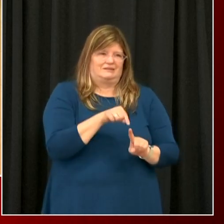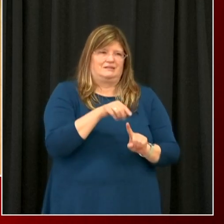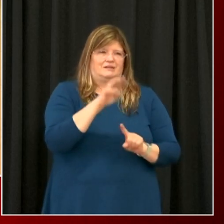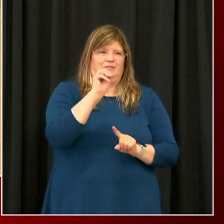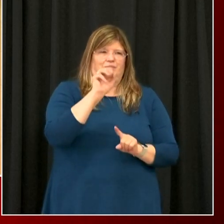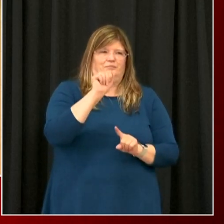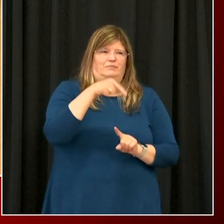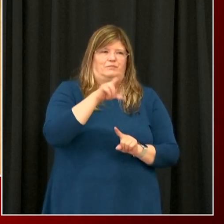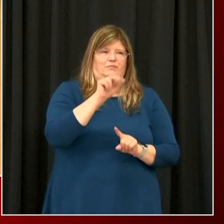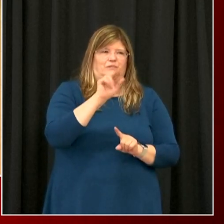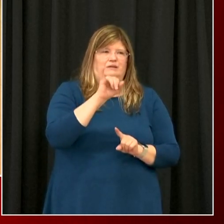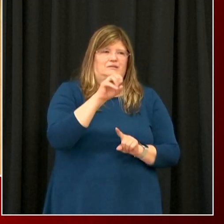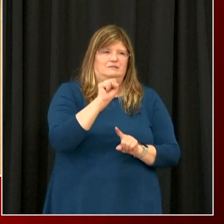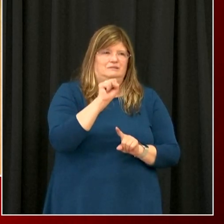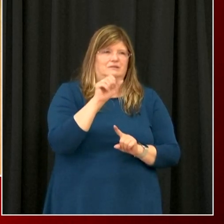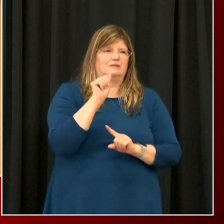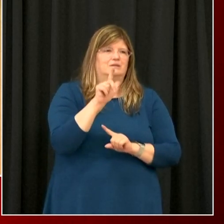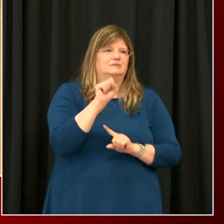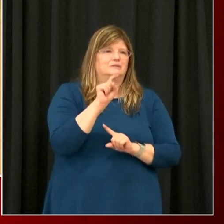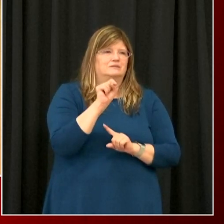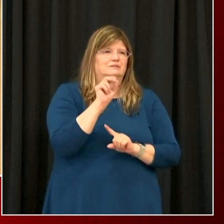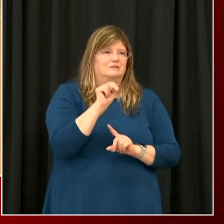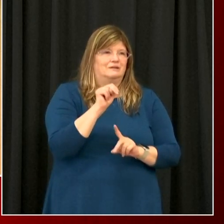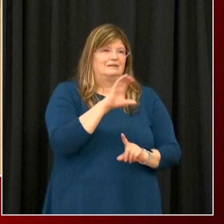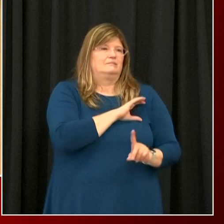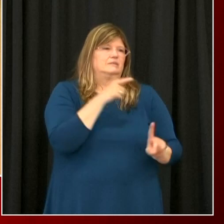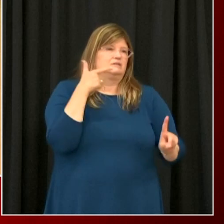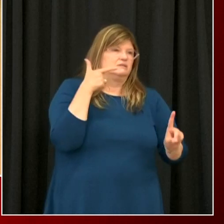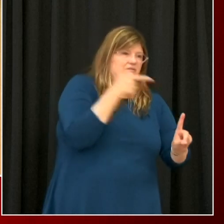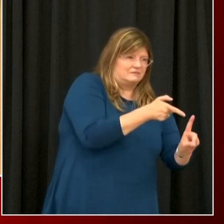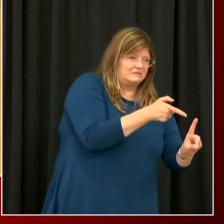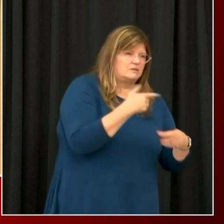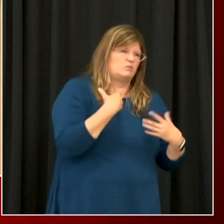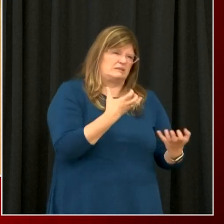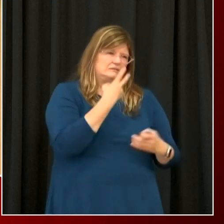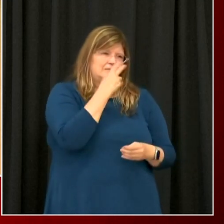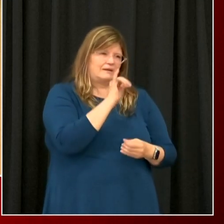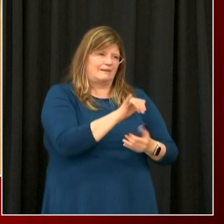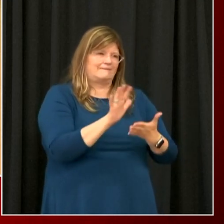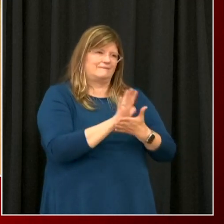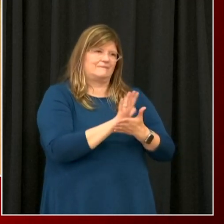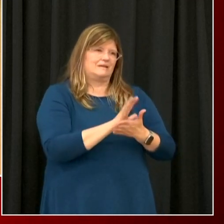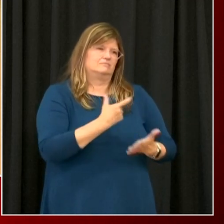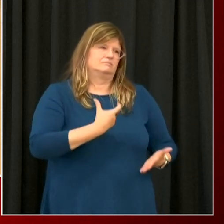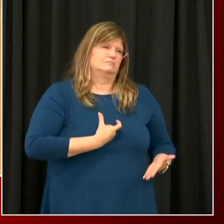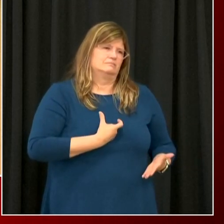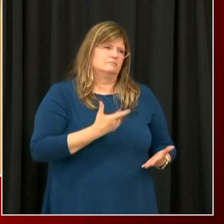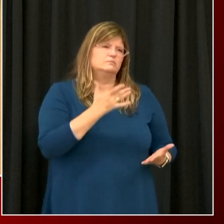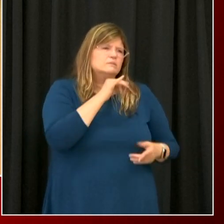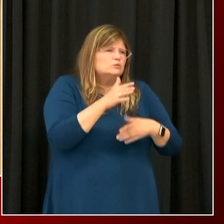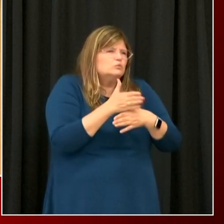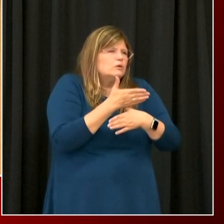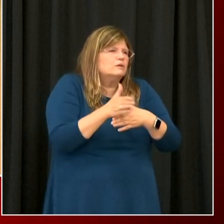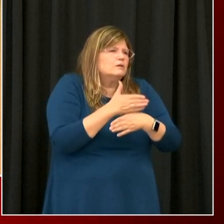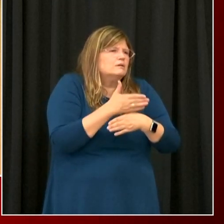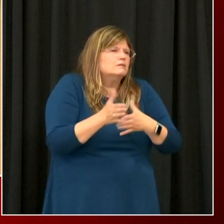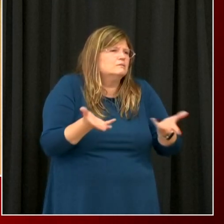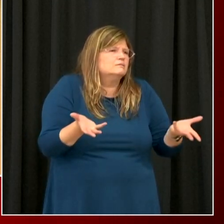years ago, a police officer shot and killed. Why has that video, body cam video, not been released? And what do you say to Black Lives